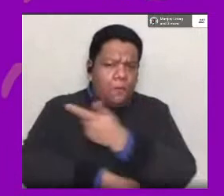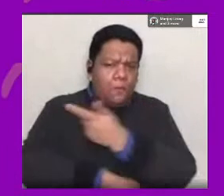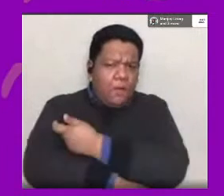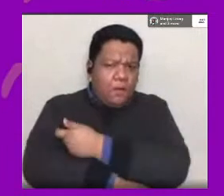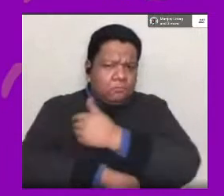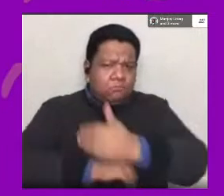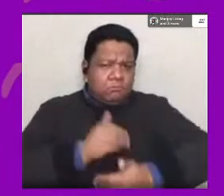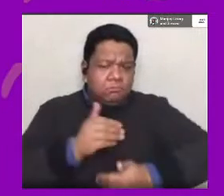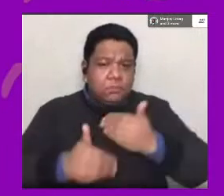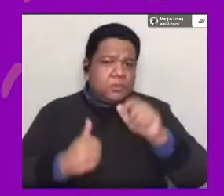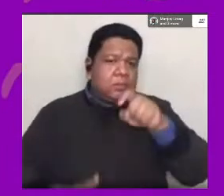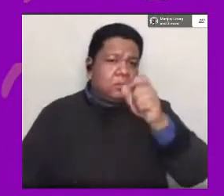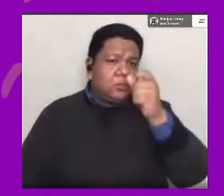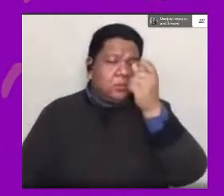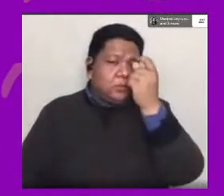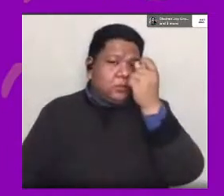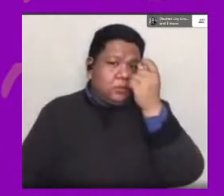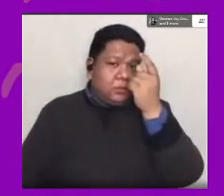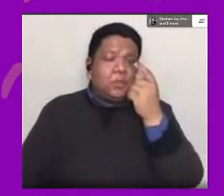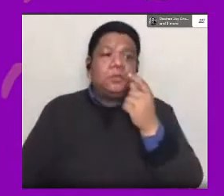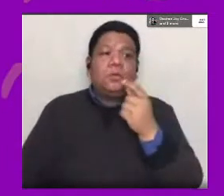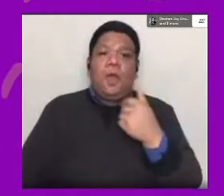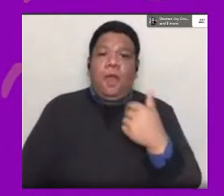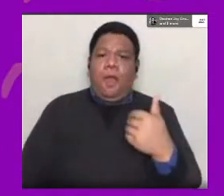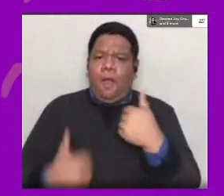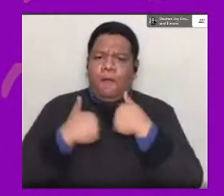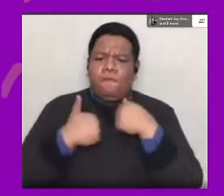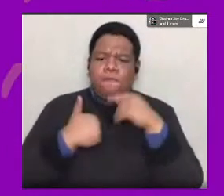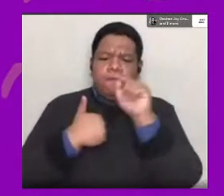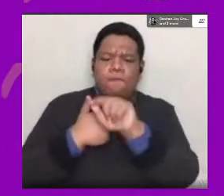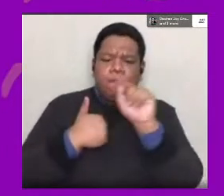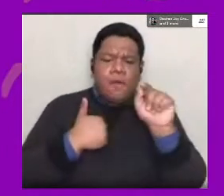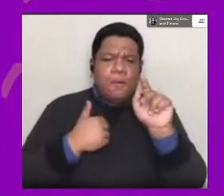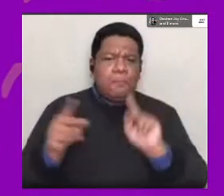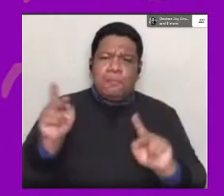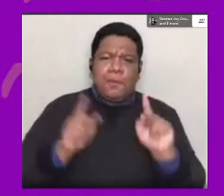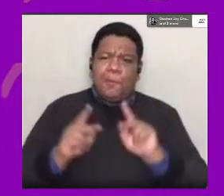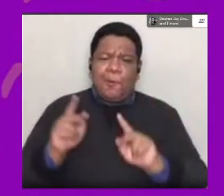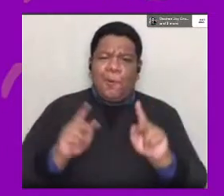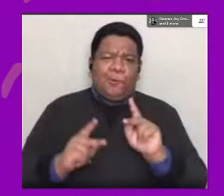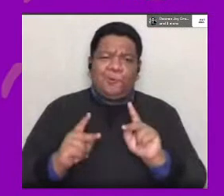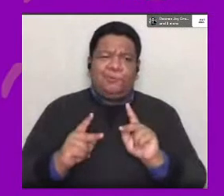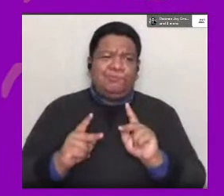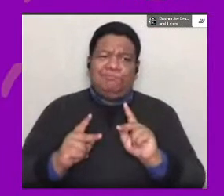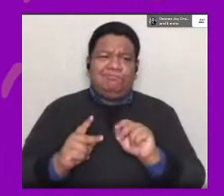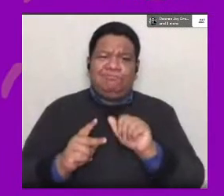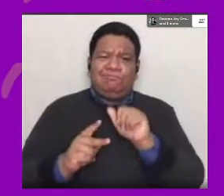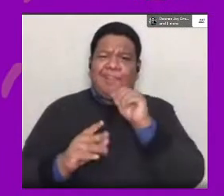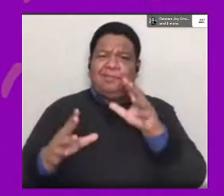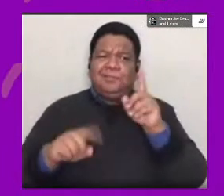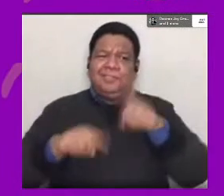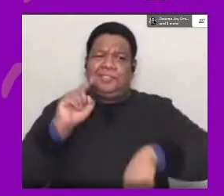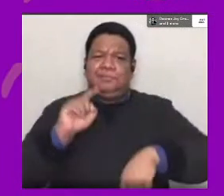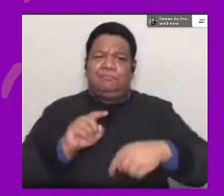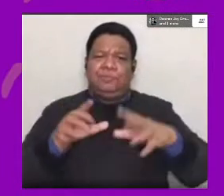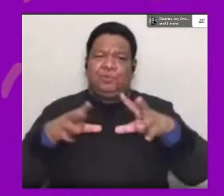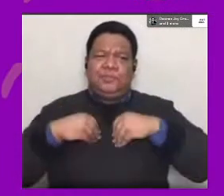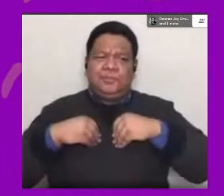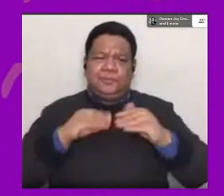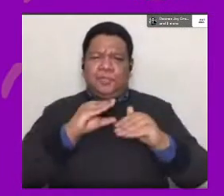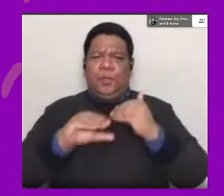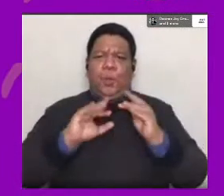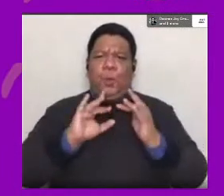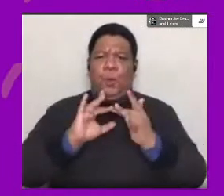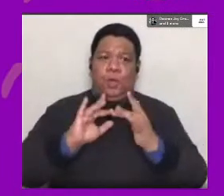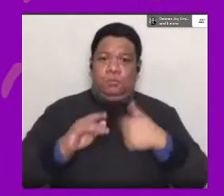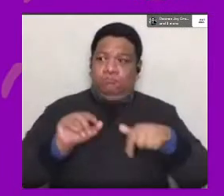to understand that there will be people who will not even see the online messages, cannot understand our